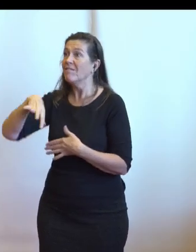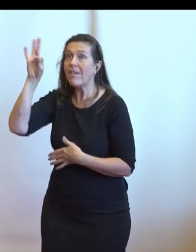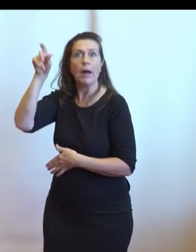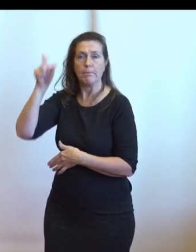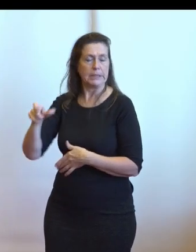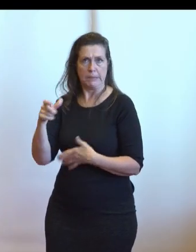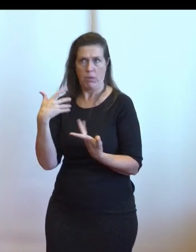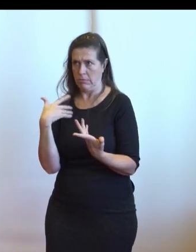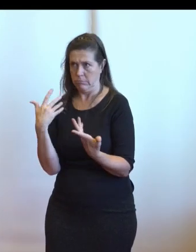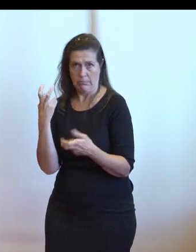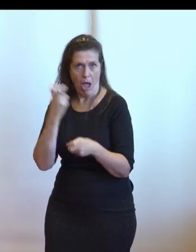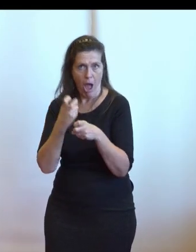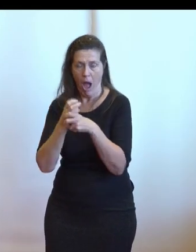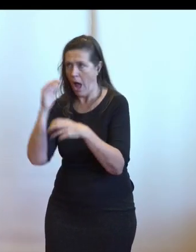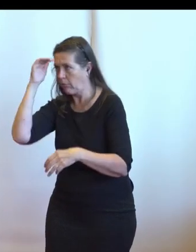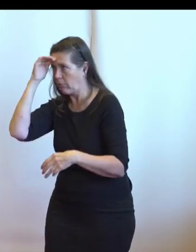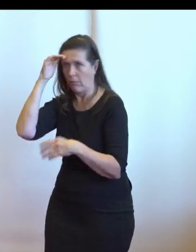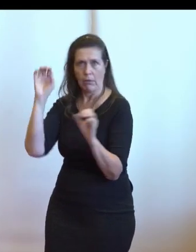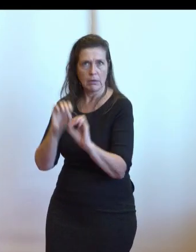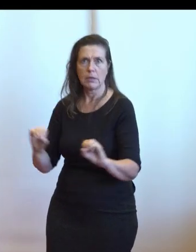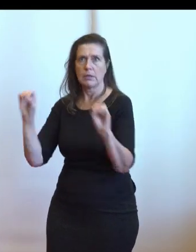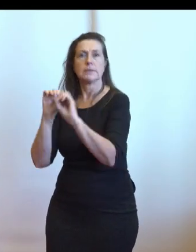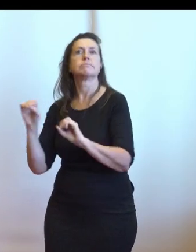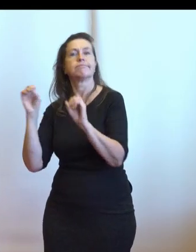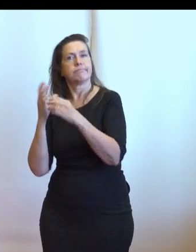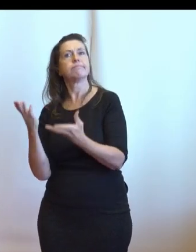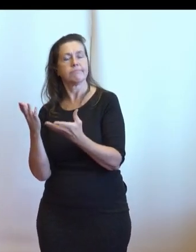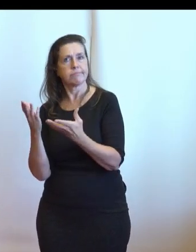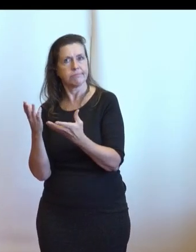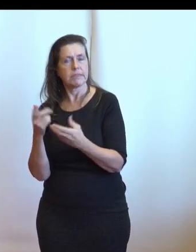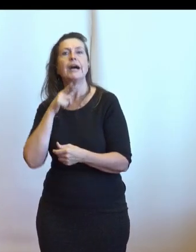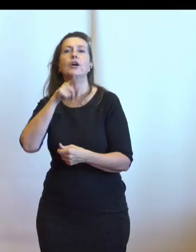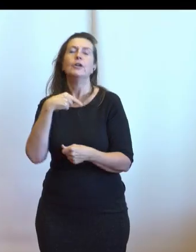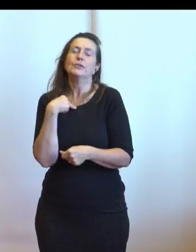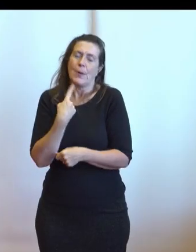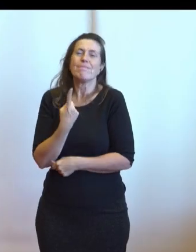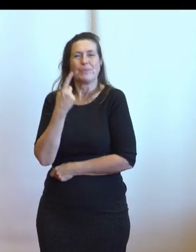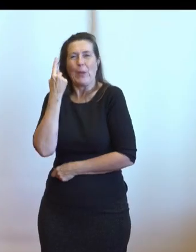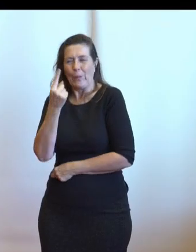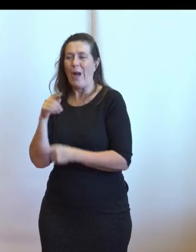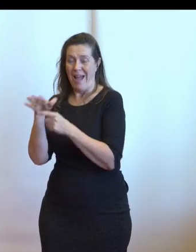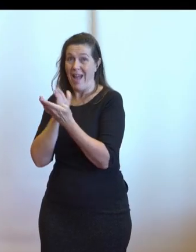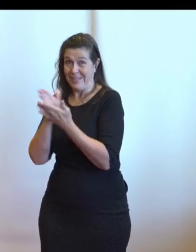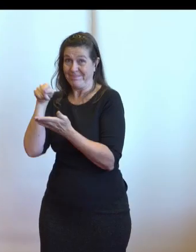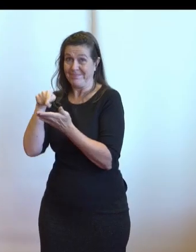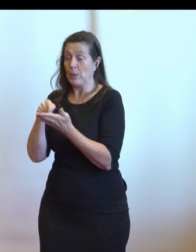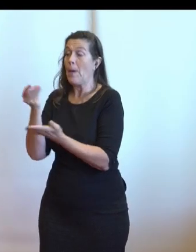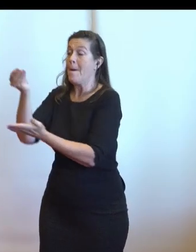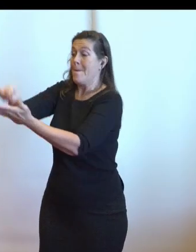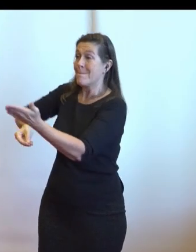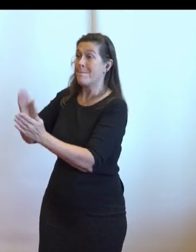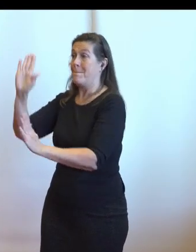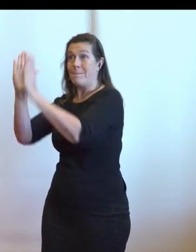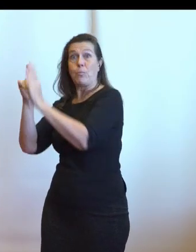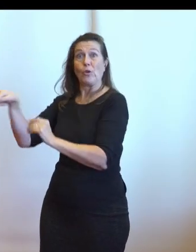So, yeah, we'll reach out. But I think, you know, I think for us to take away, that's probably one area, if we can do more around procurement, that's going to have